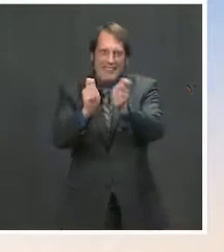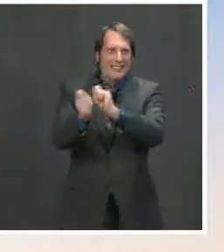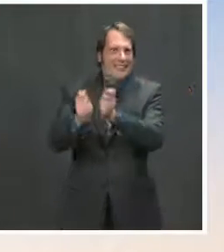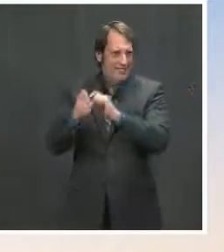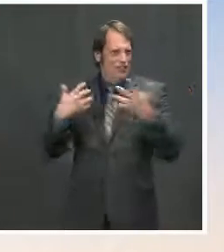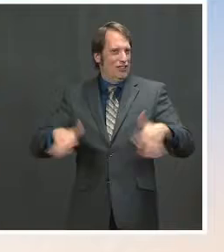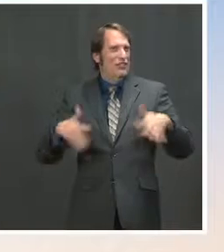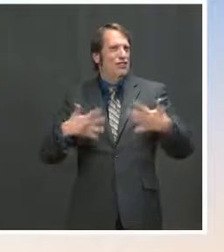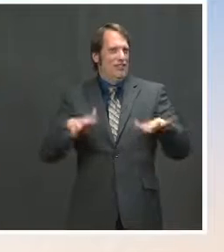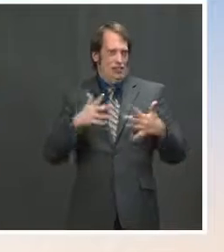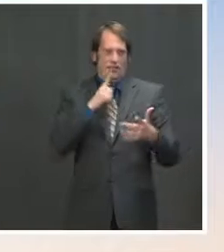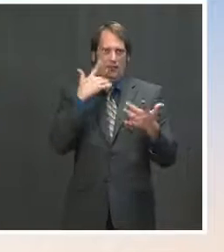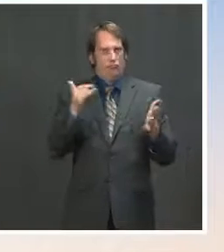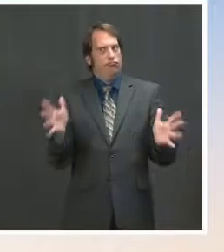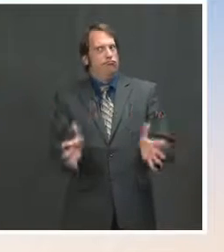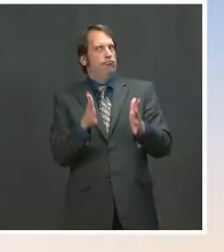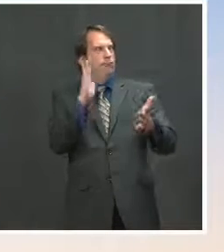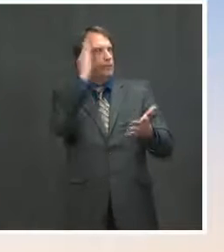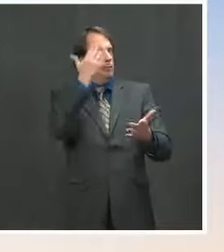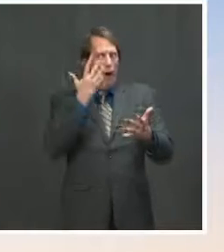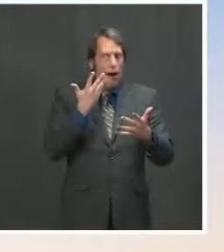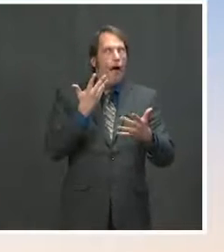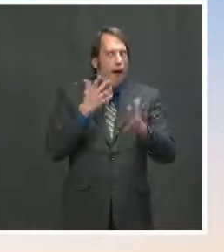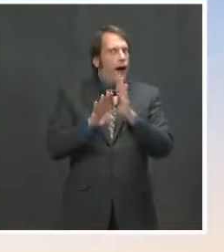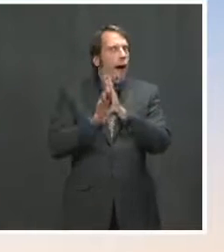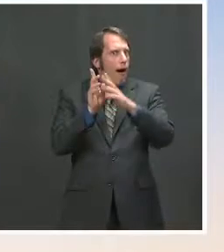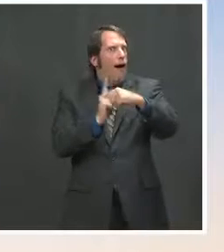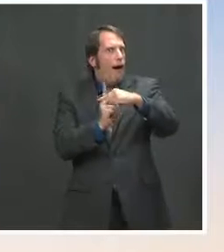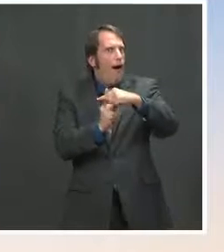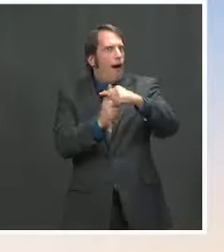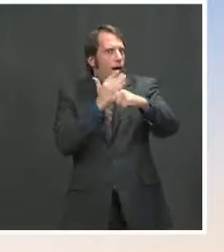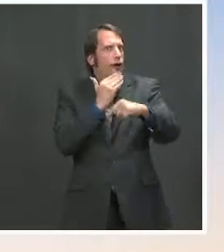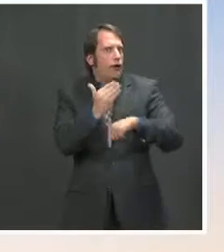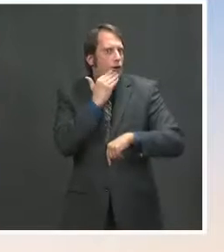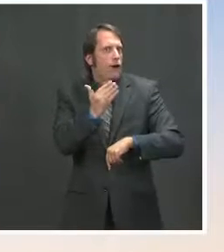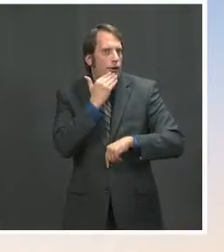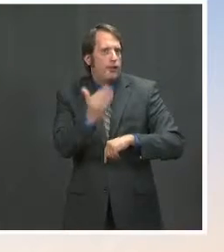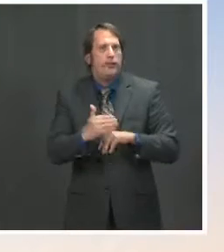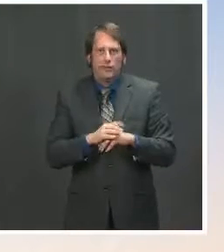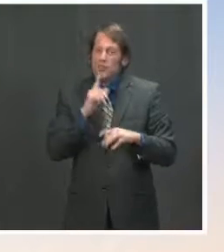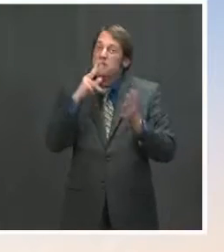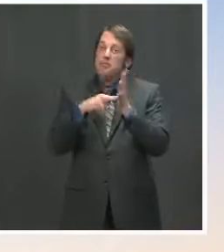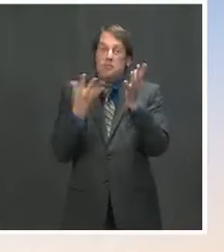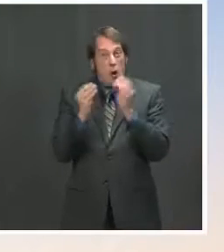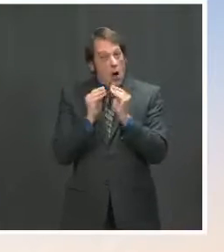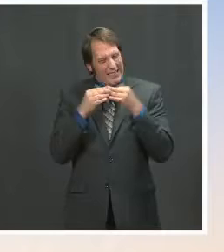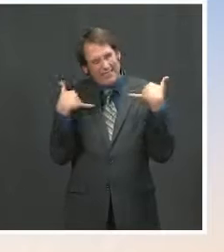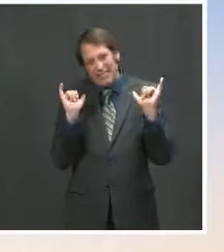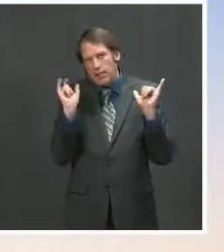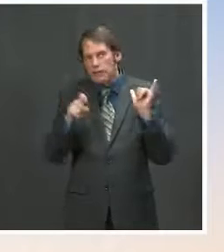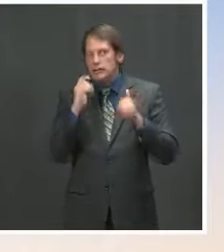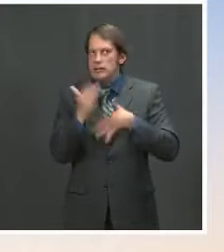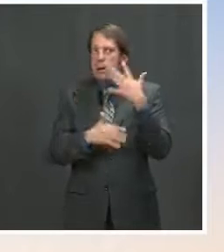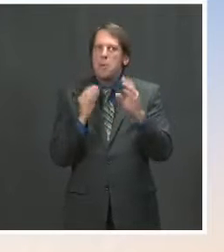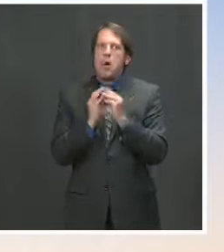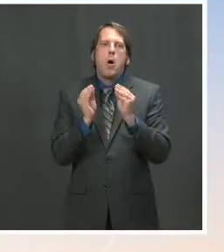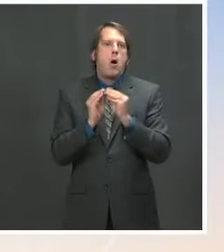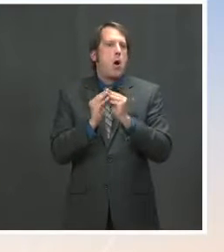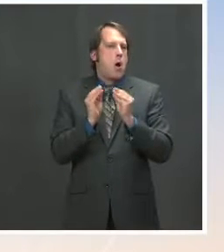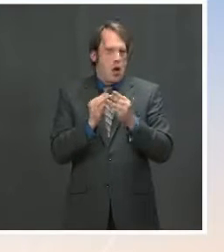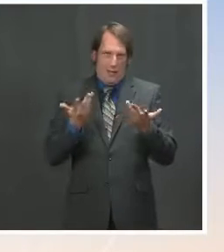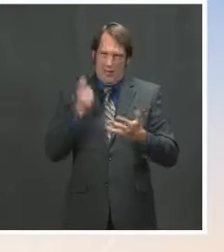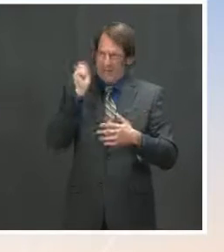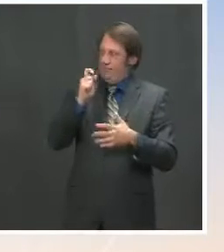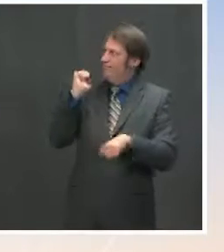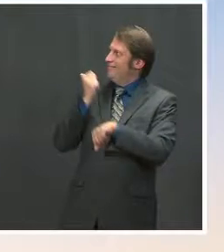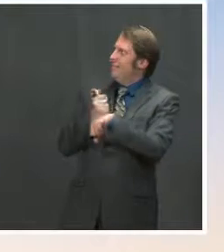signs in some states of the country. It's not the only thing that needs to happen. We need federal legislation, but that's also something we certainly haven't been encouraging.